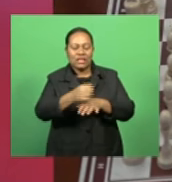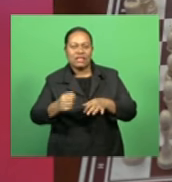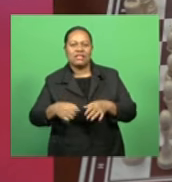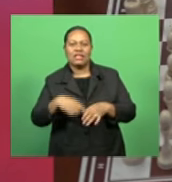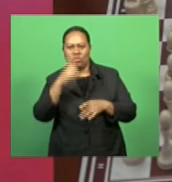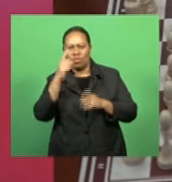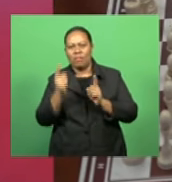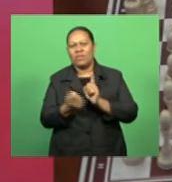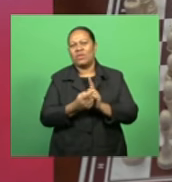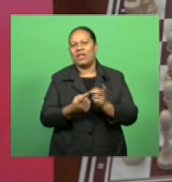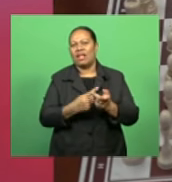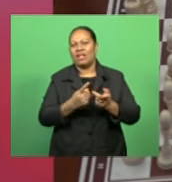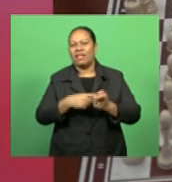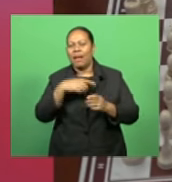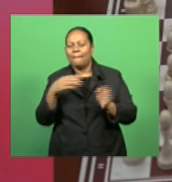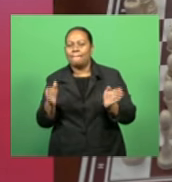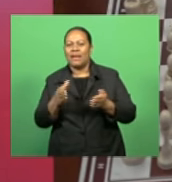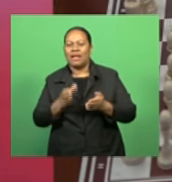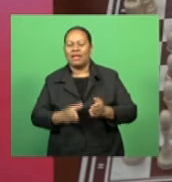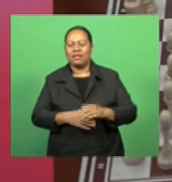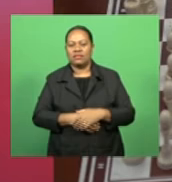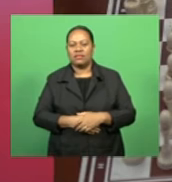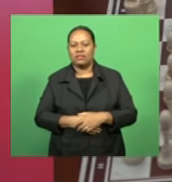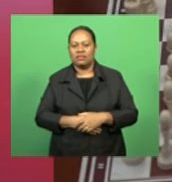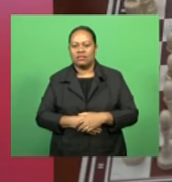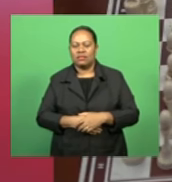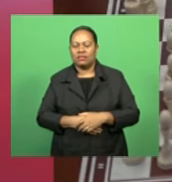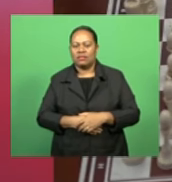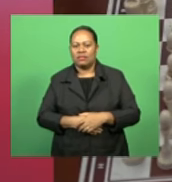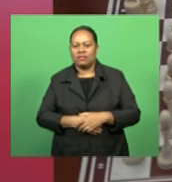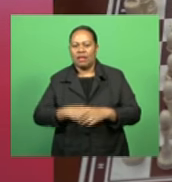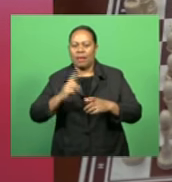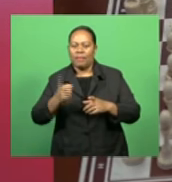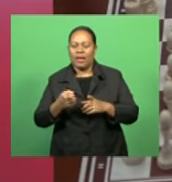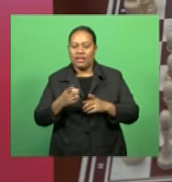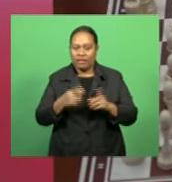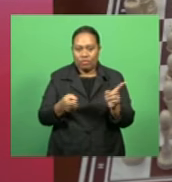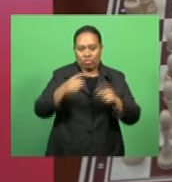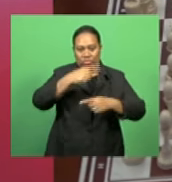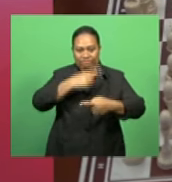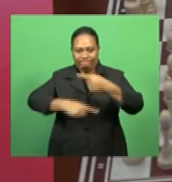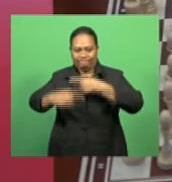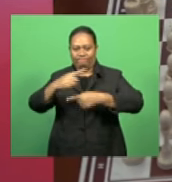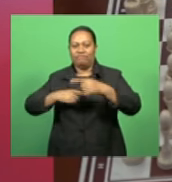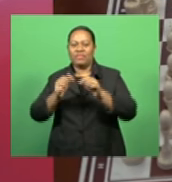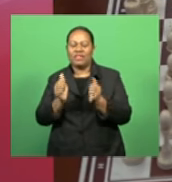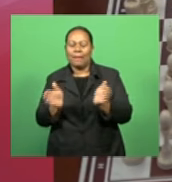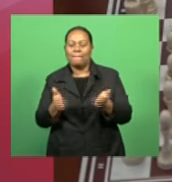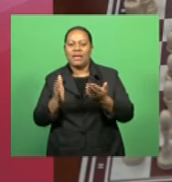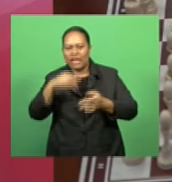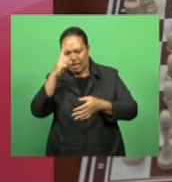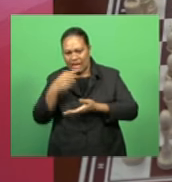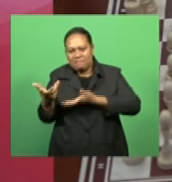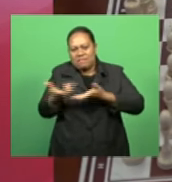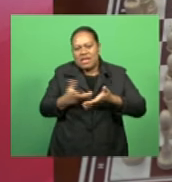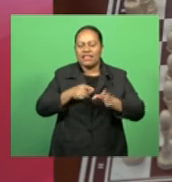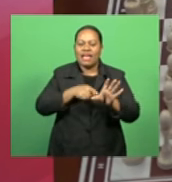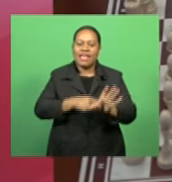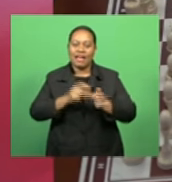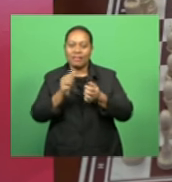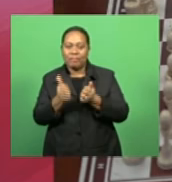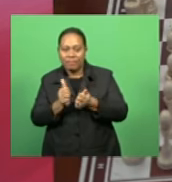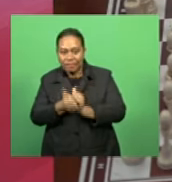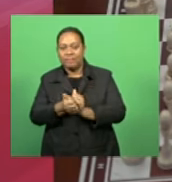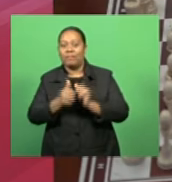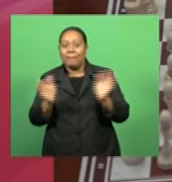because cost would be involved. But in this case, it's easier for us to rotate players. We can give more young players who have not